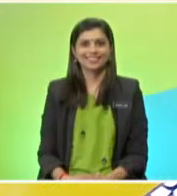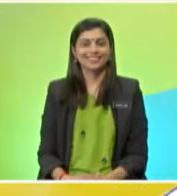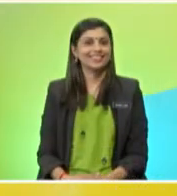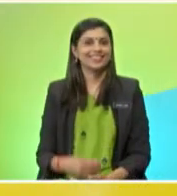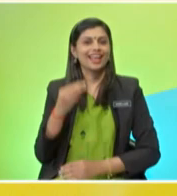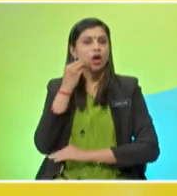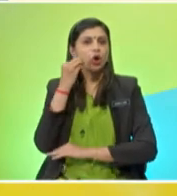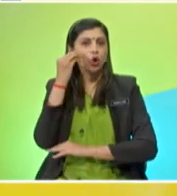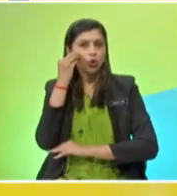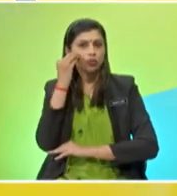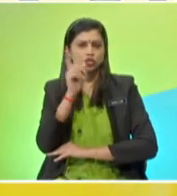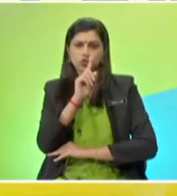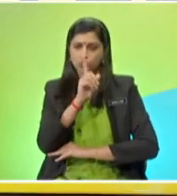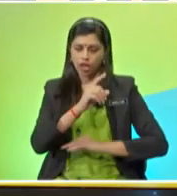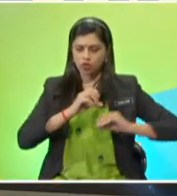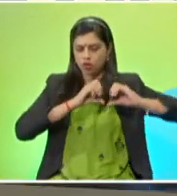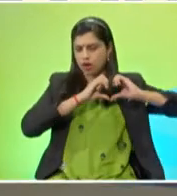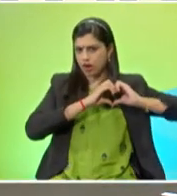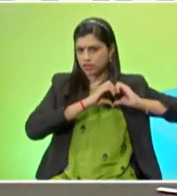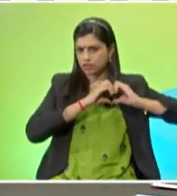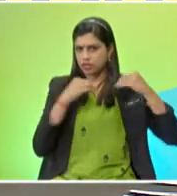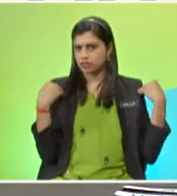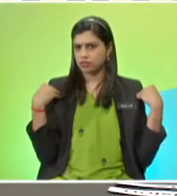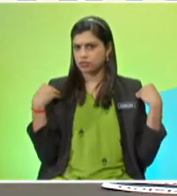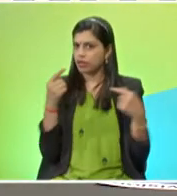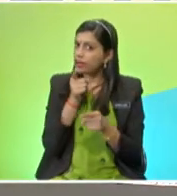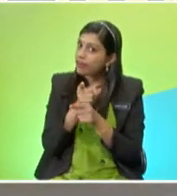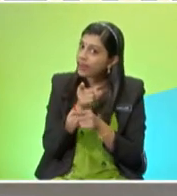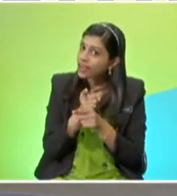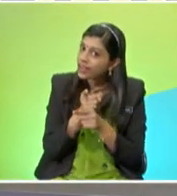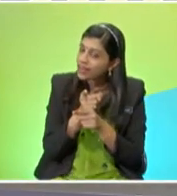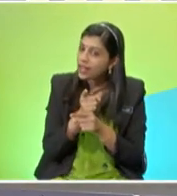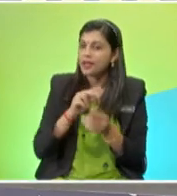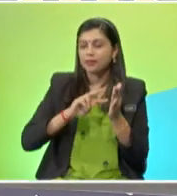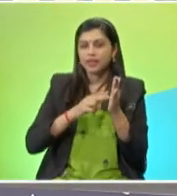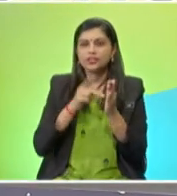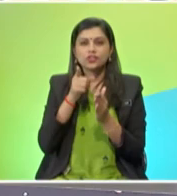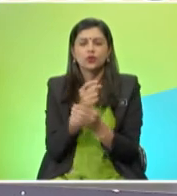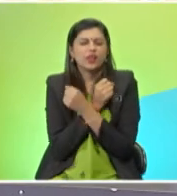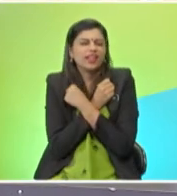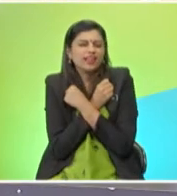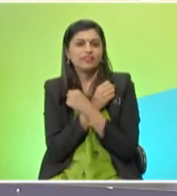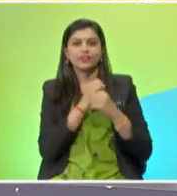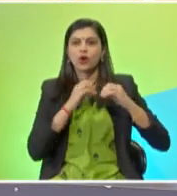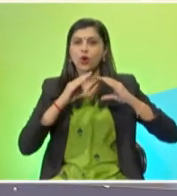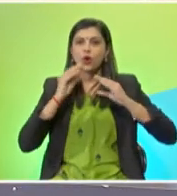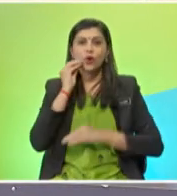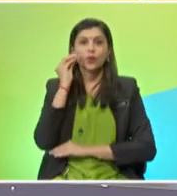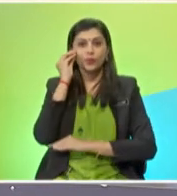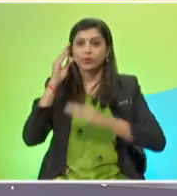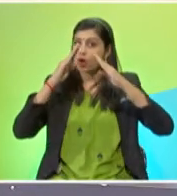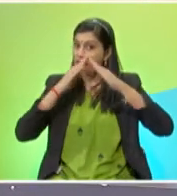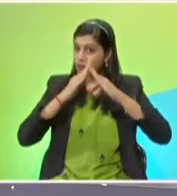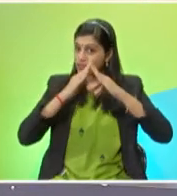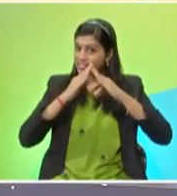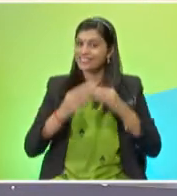Home is where the heart is, and I'm sure you can agree with me on that. You are now watching DidikTV KPM in a